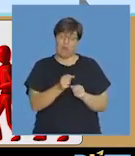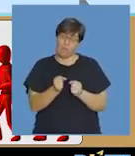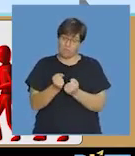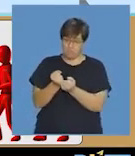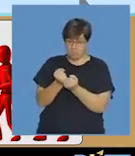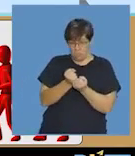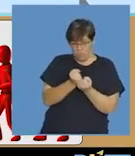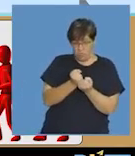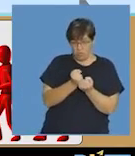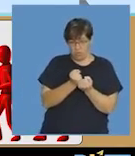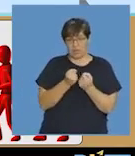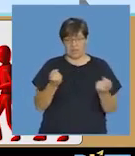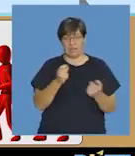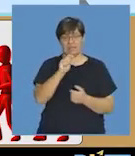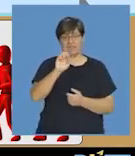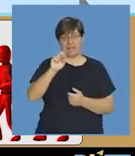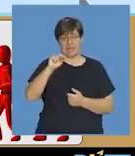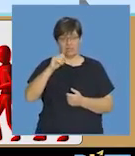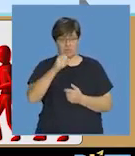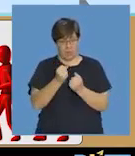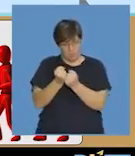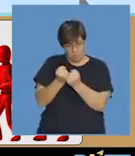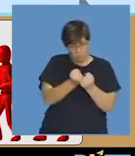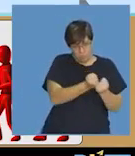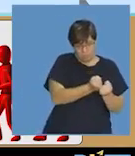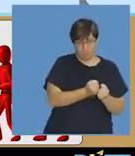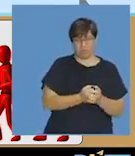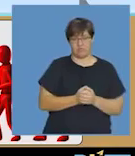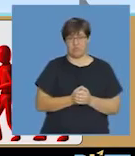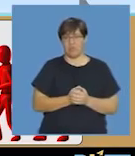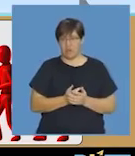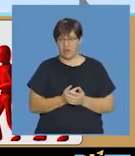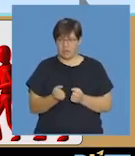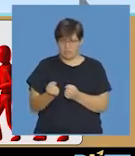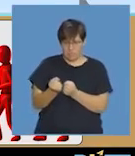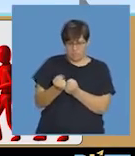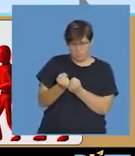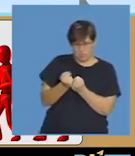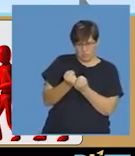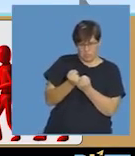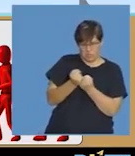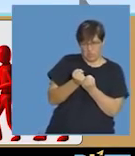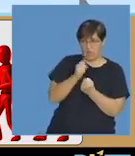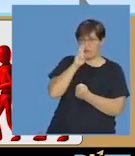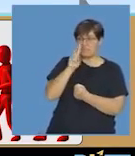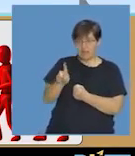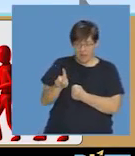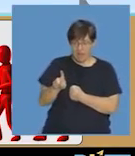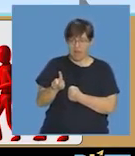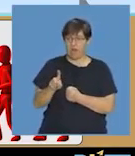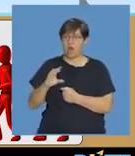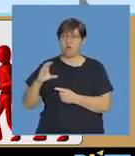like tension. This force is a tension force. There we go. And he pulls. What do we see?